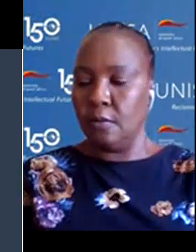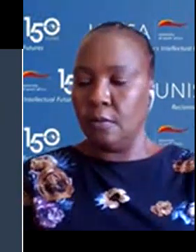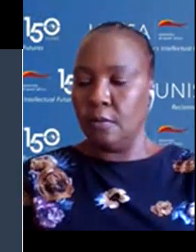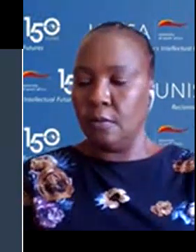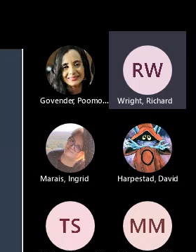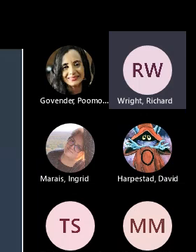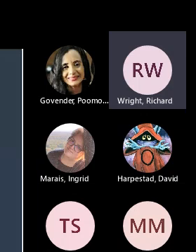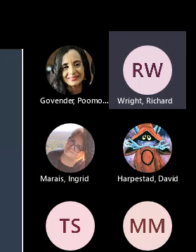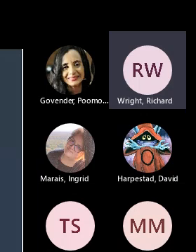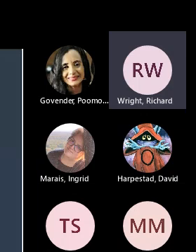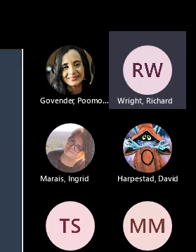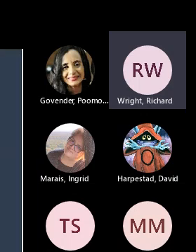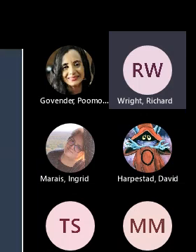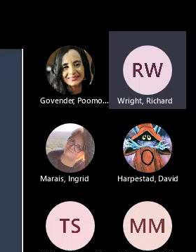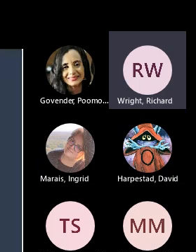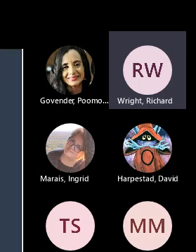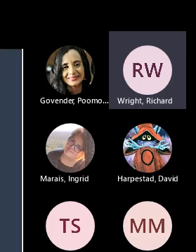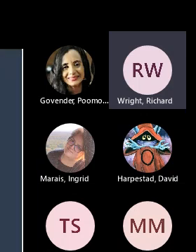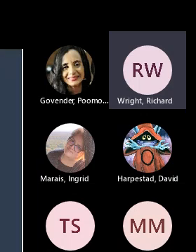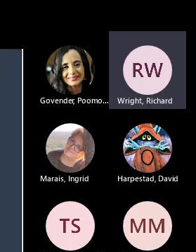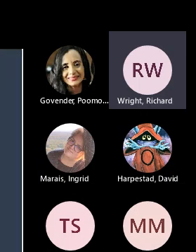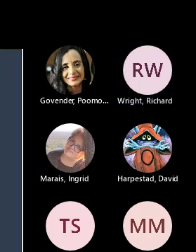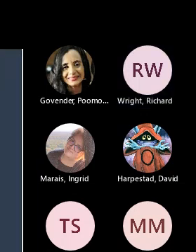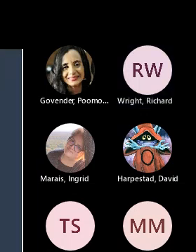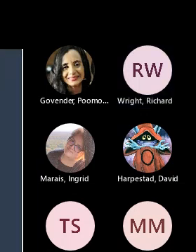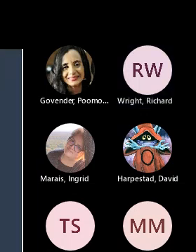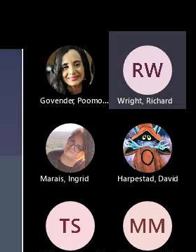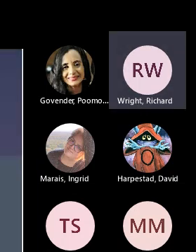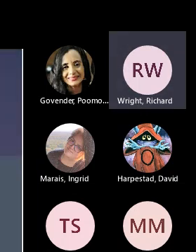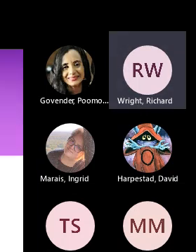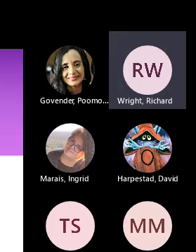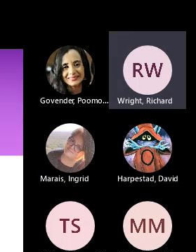on OneDrive, you can definitely catch up from there.